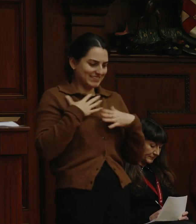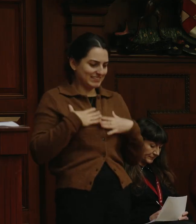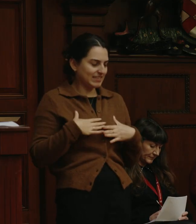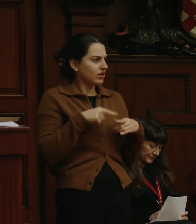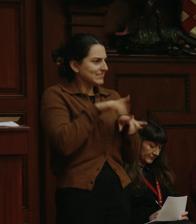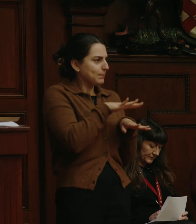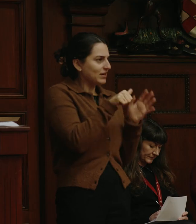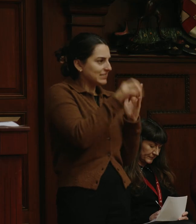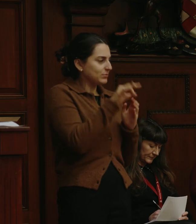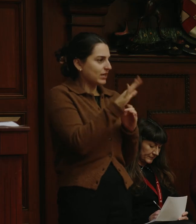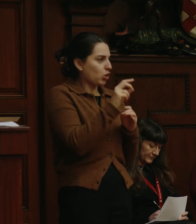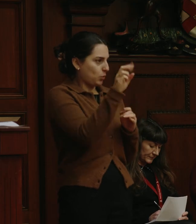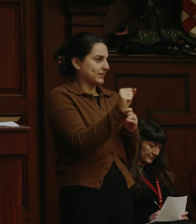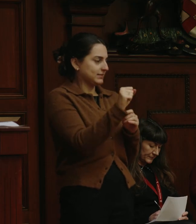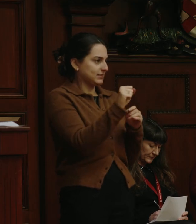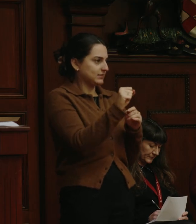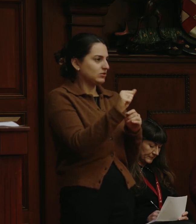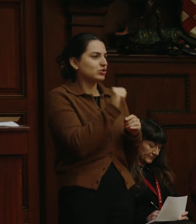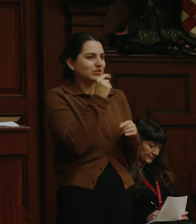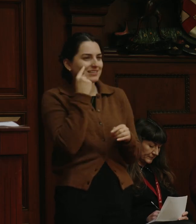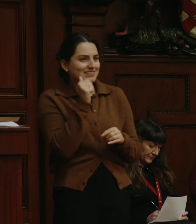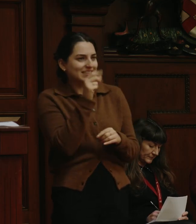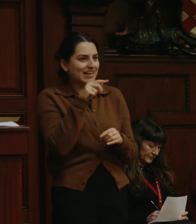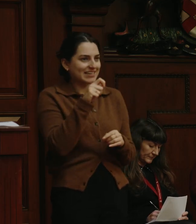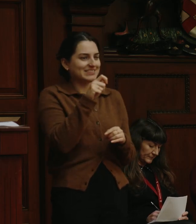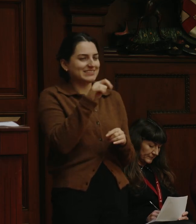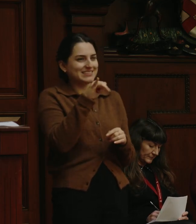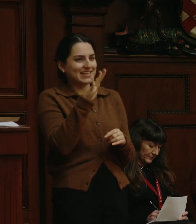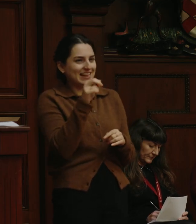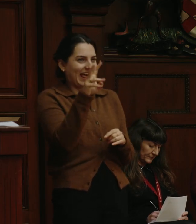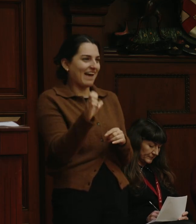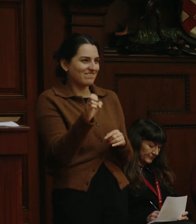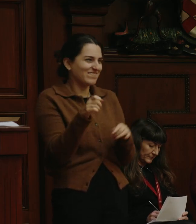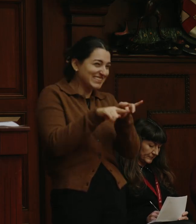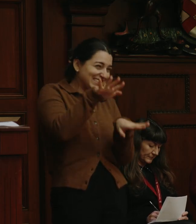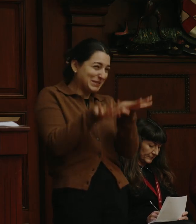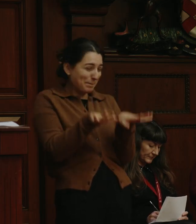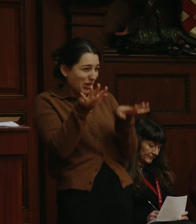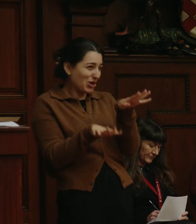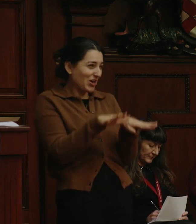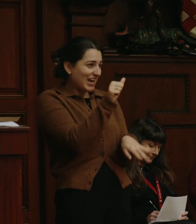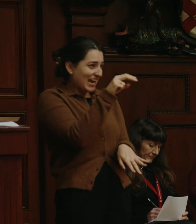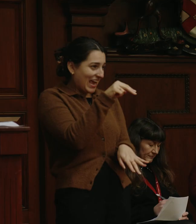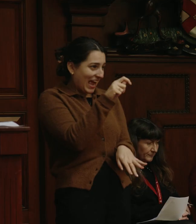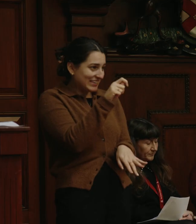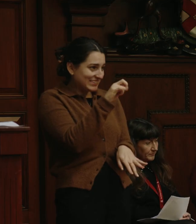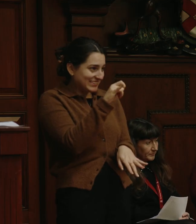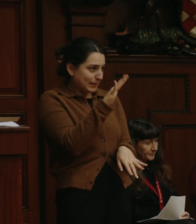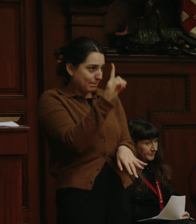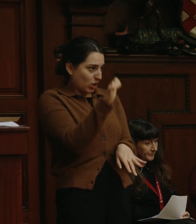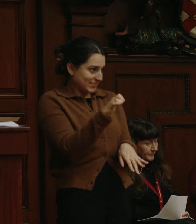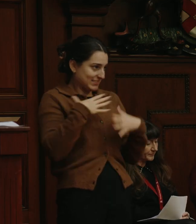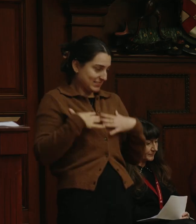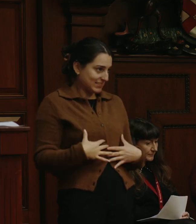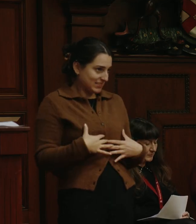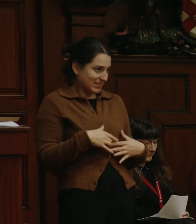lupus patients. We don't see anti-La very often in lupus. So there are similarities with the antibodies, but differences. I know this, it